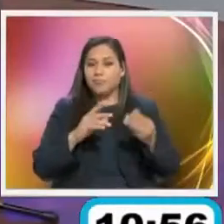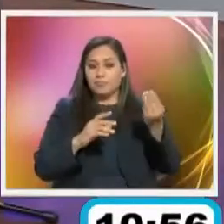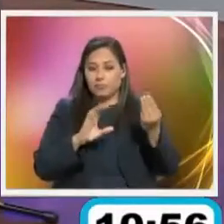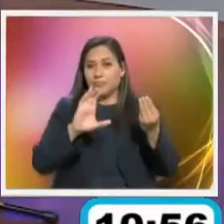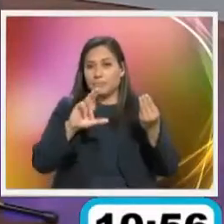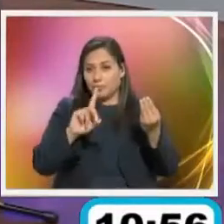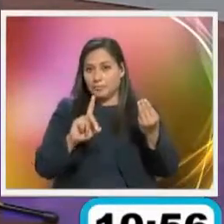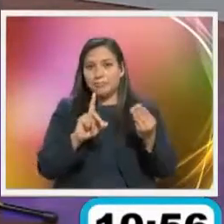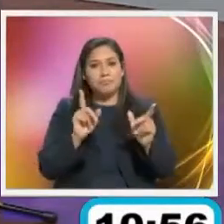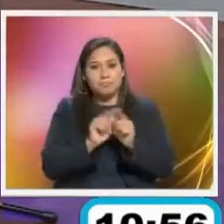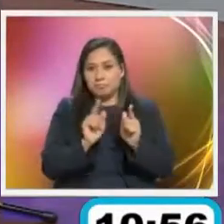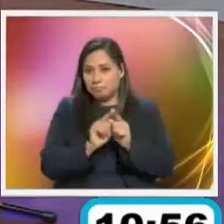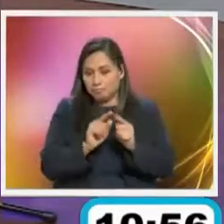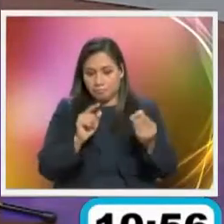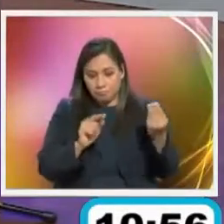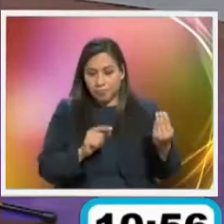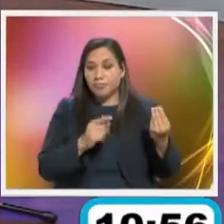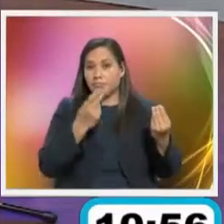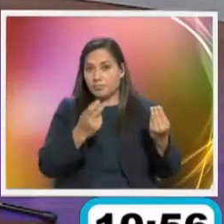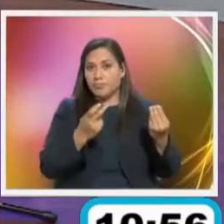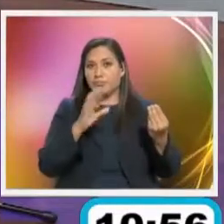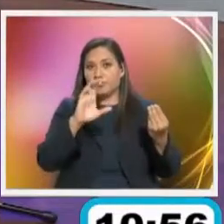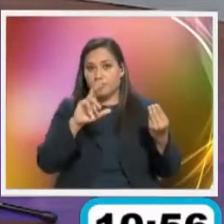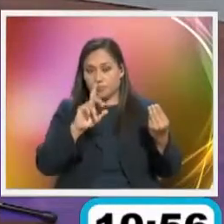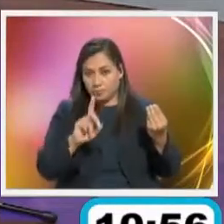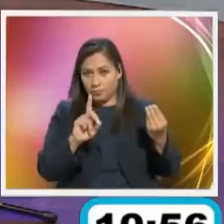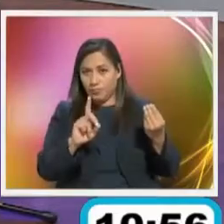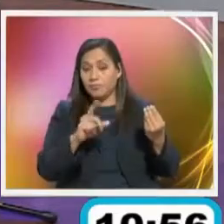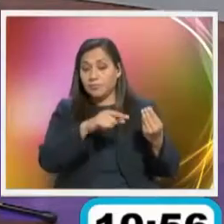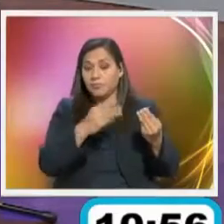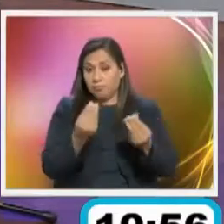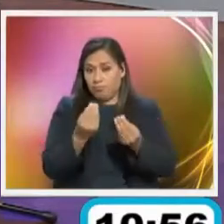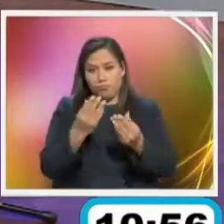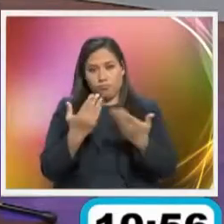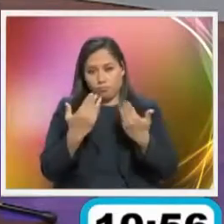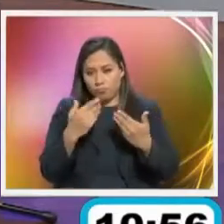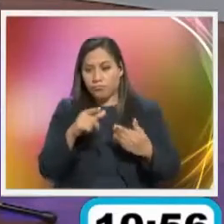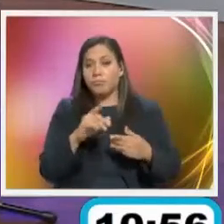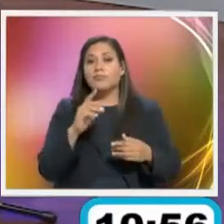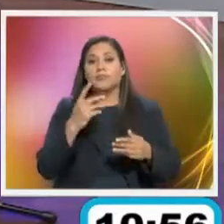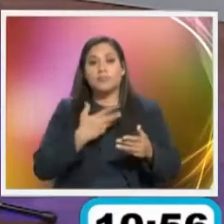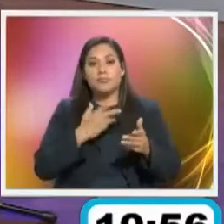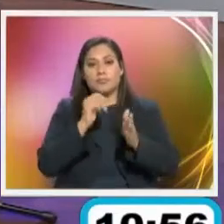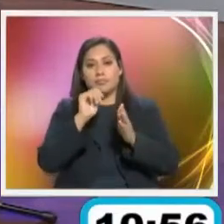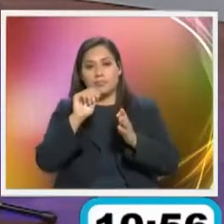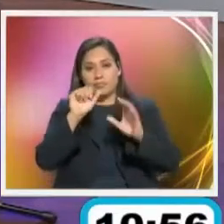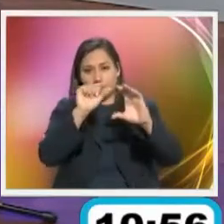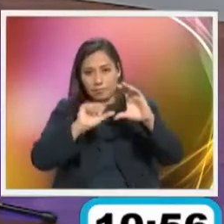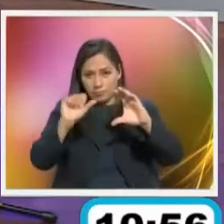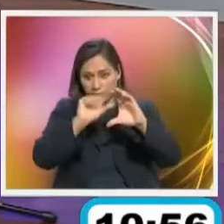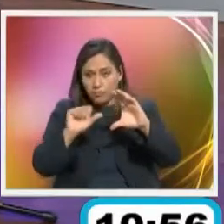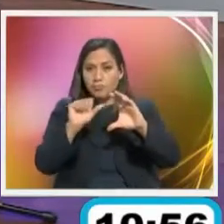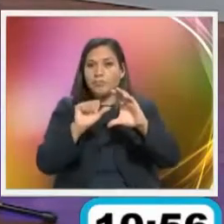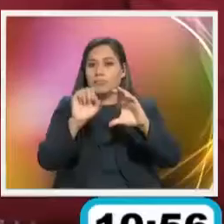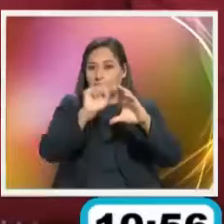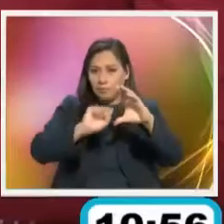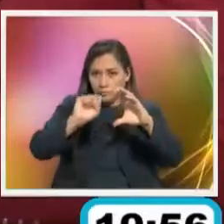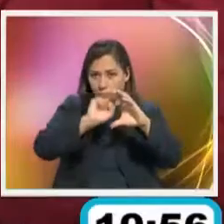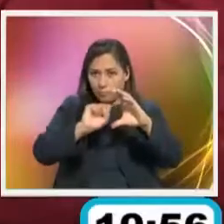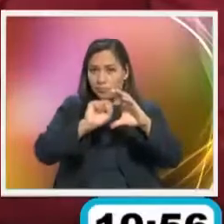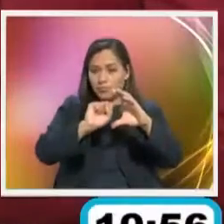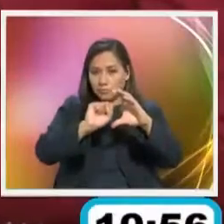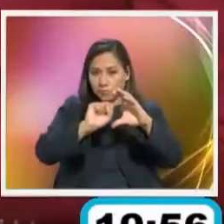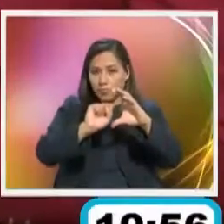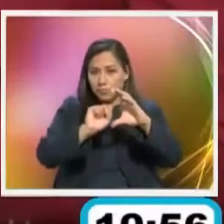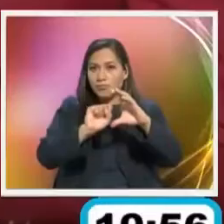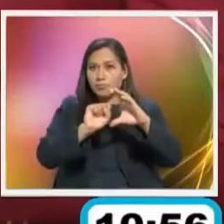una edición limitada de este disco que lo podemos encontrar en iTunes. See, iTunes, Spotify, Muy